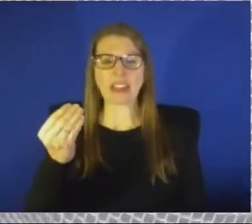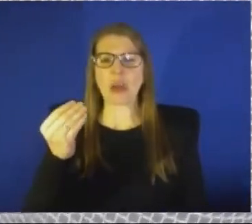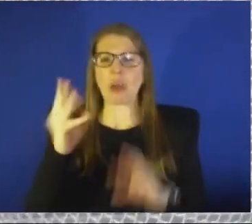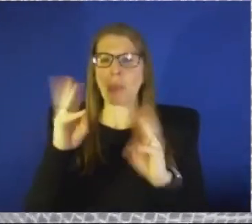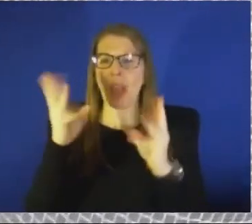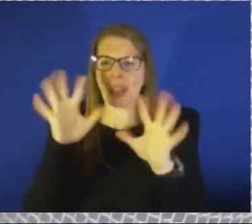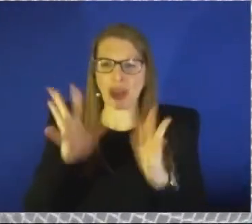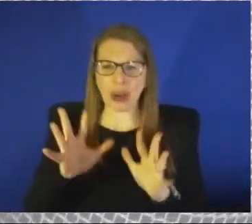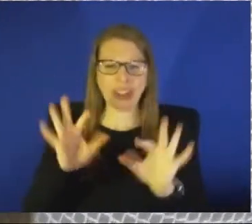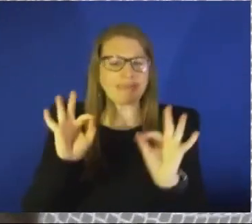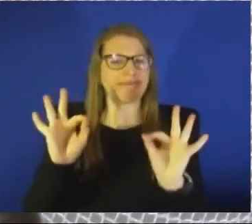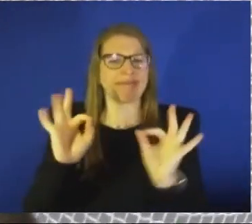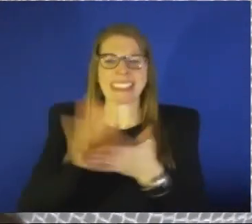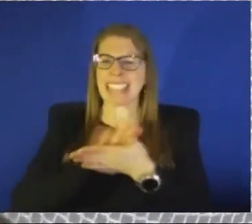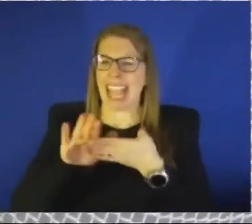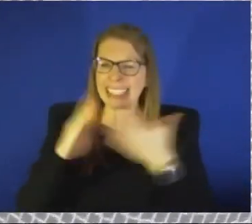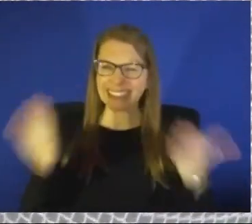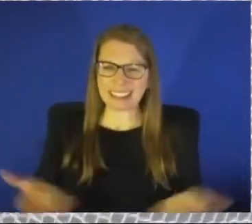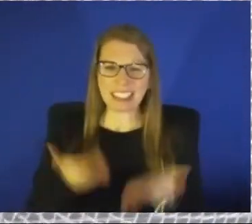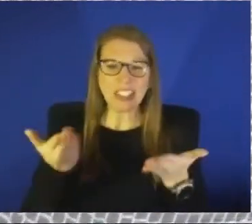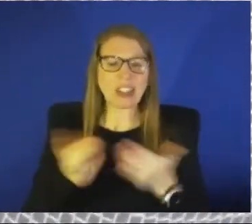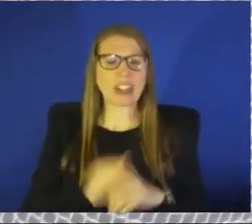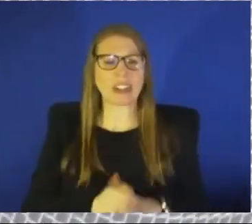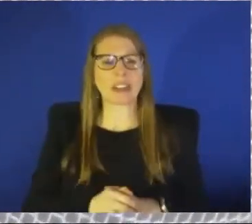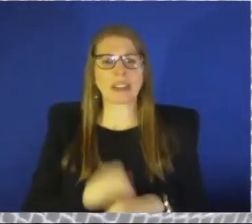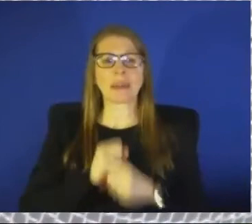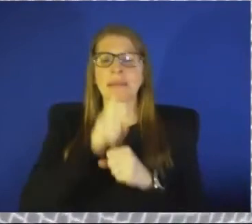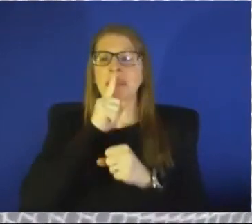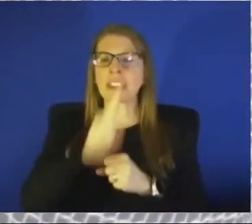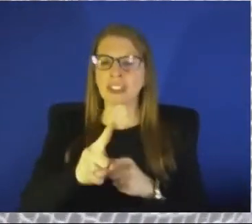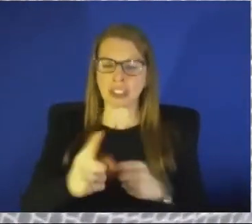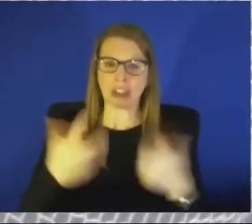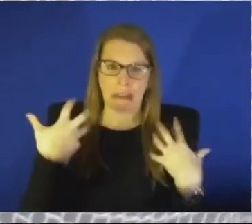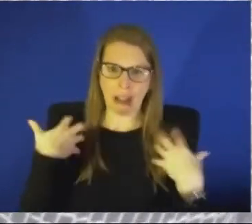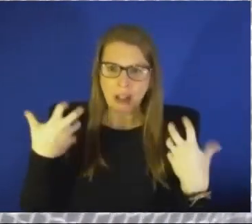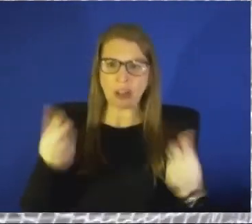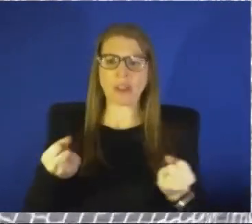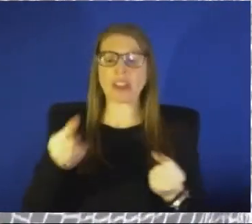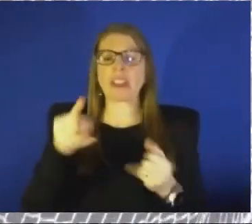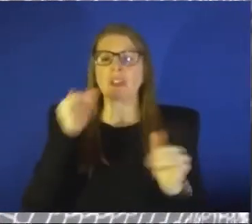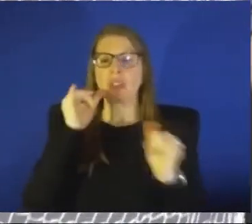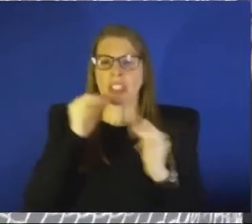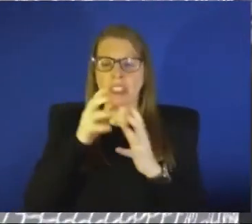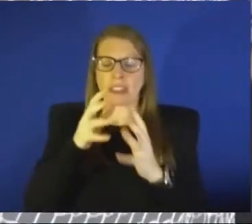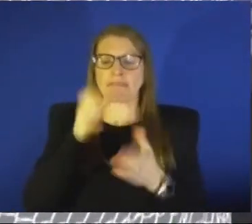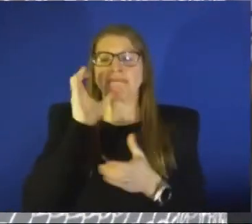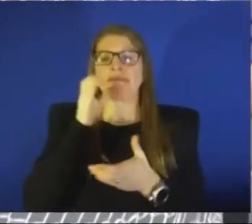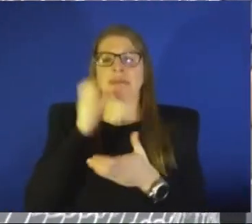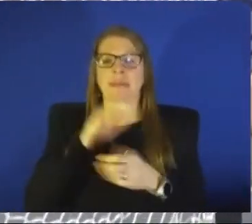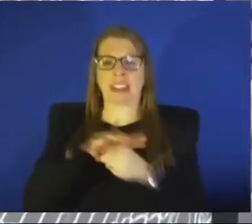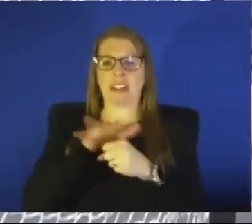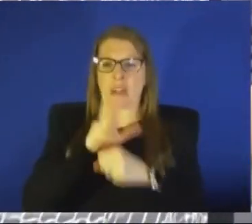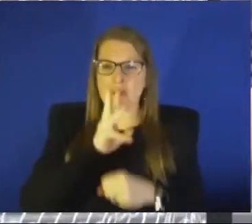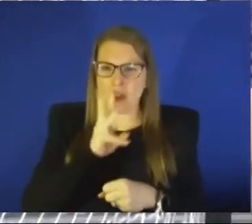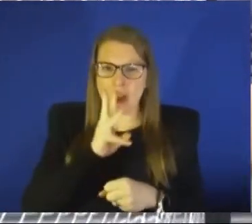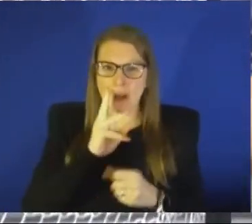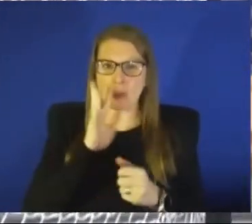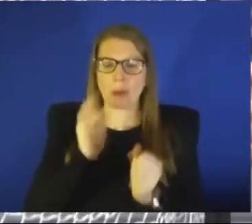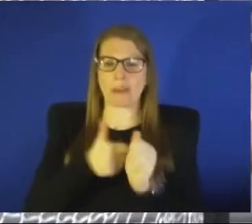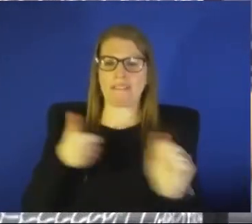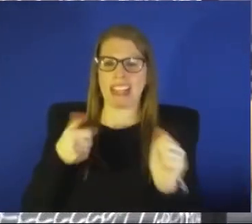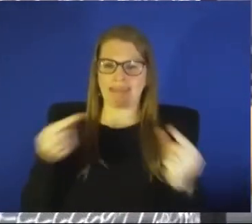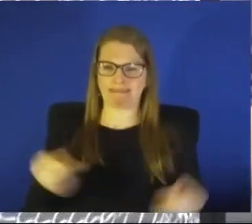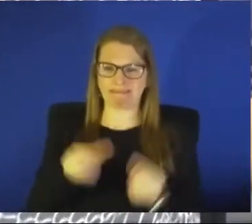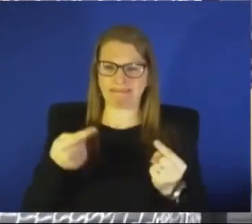here. Making sure you're eating healthy, drinking plenty of water. That's going to prevent you from getting any type of injuries or at least